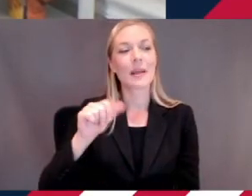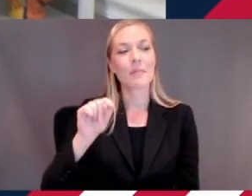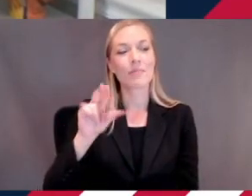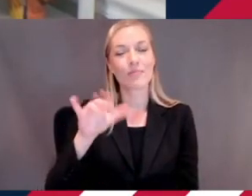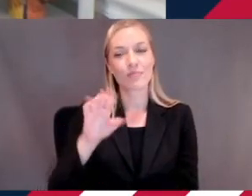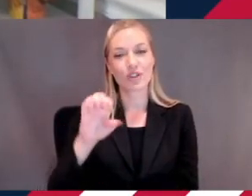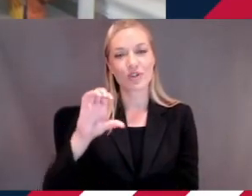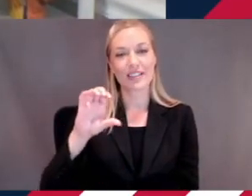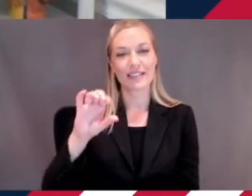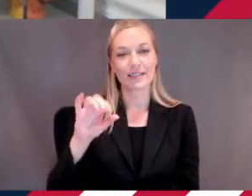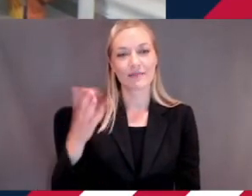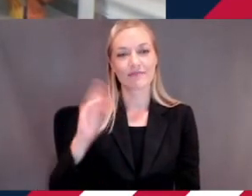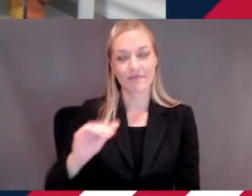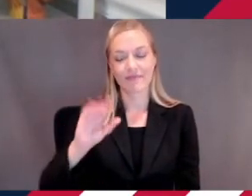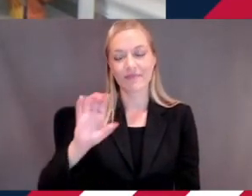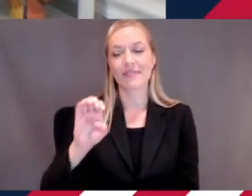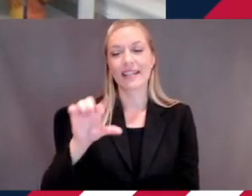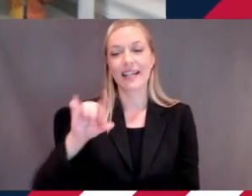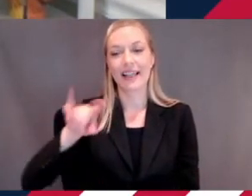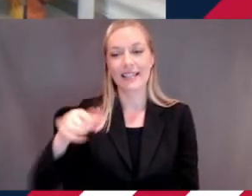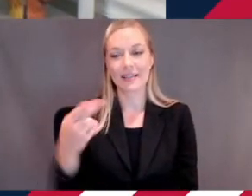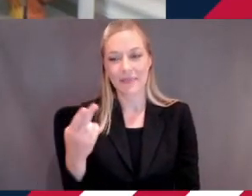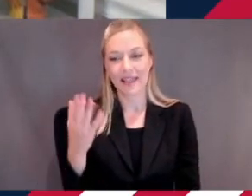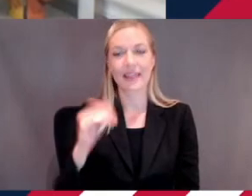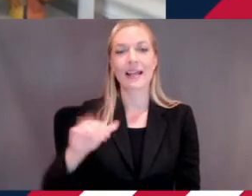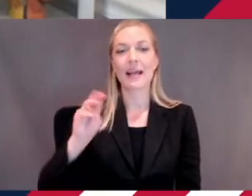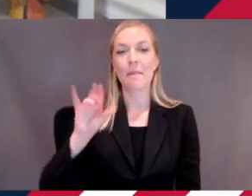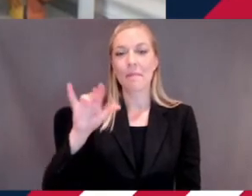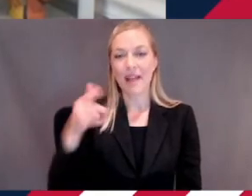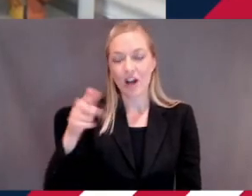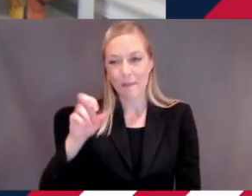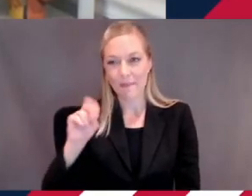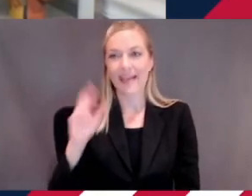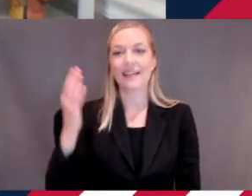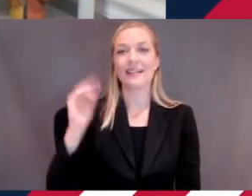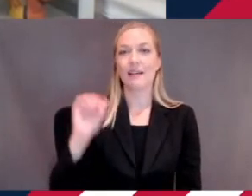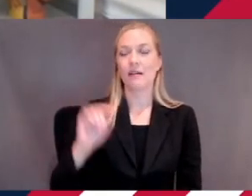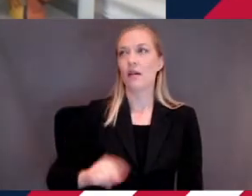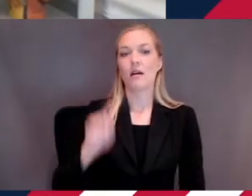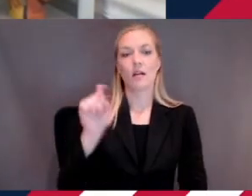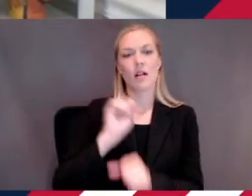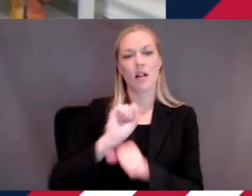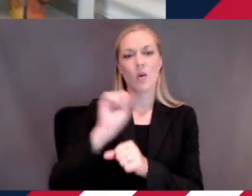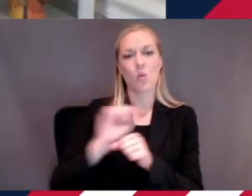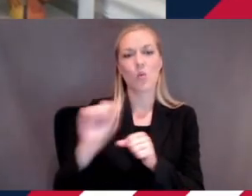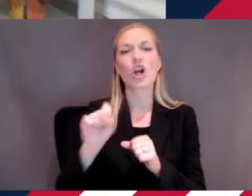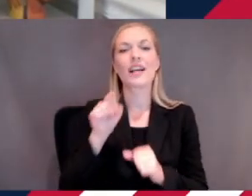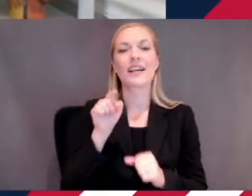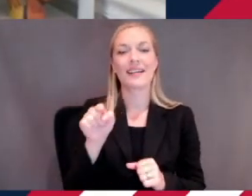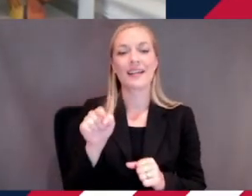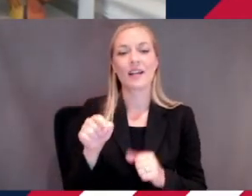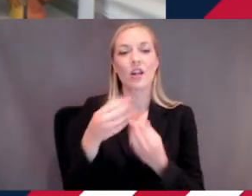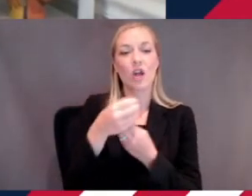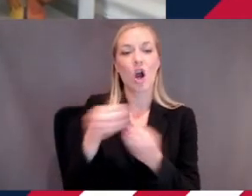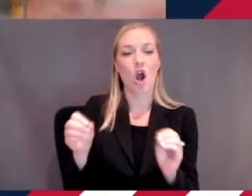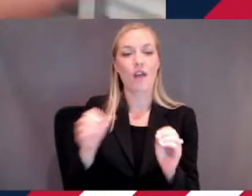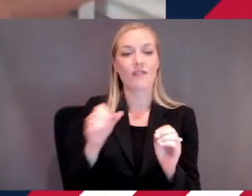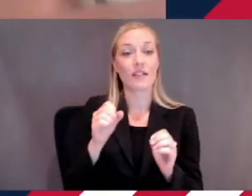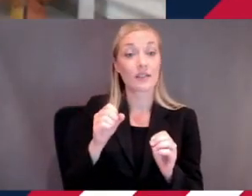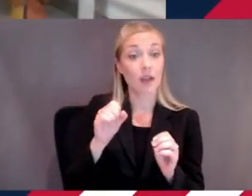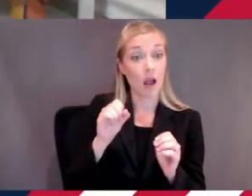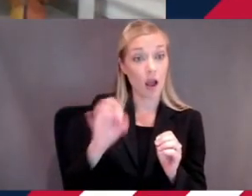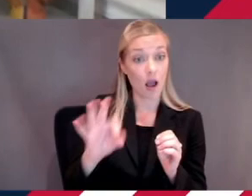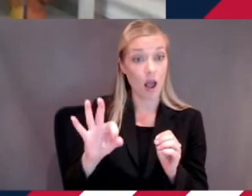Dyer, and Elizabeth Maria Penn all work in the DNC's Office of Party Affairs, and I would like to propose we all give them a round of